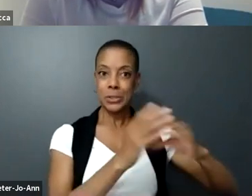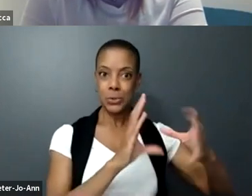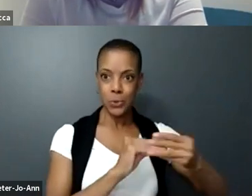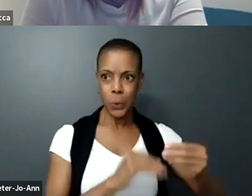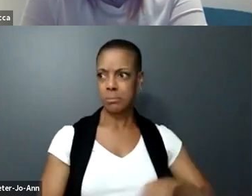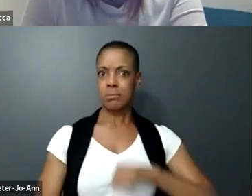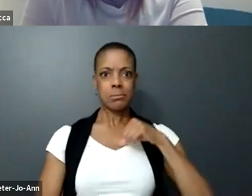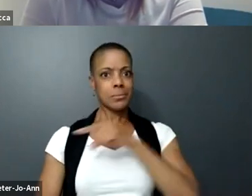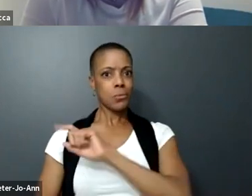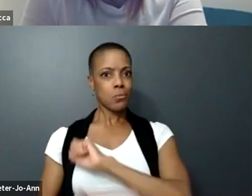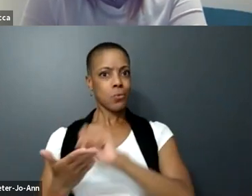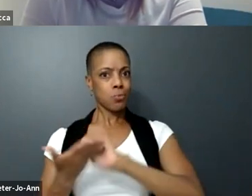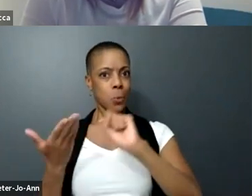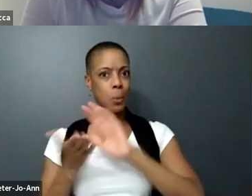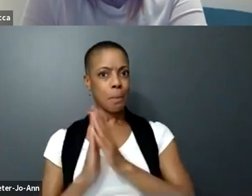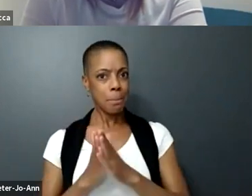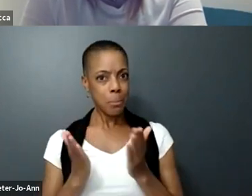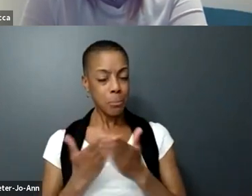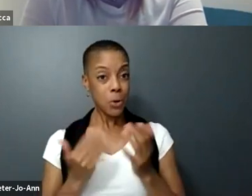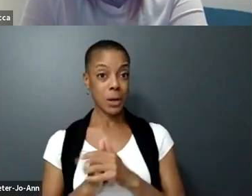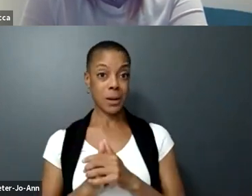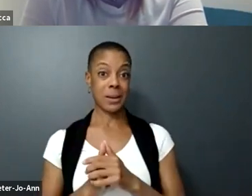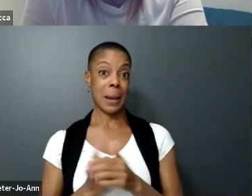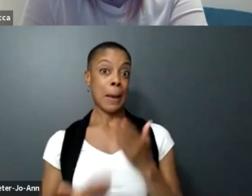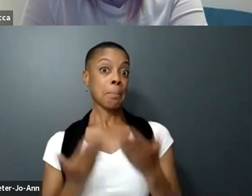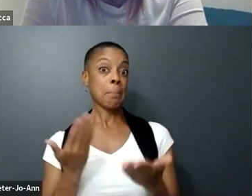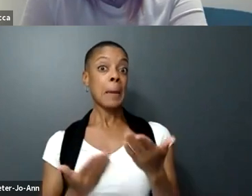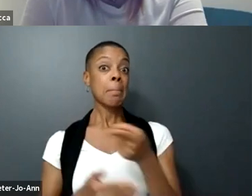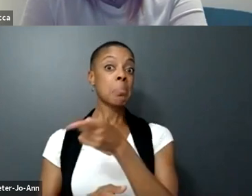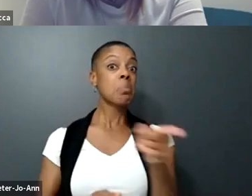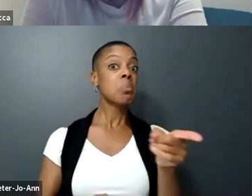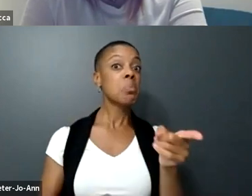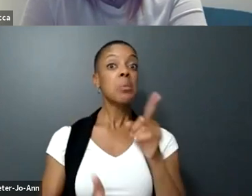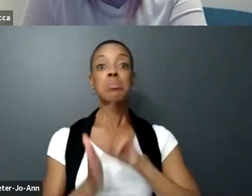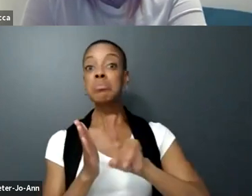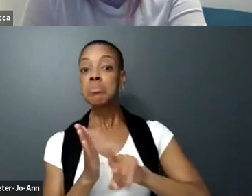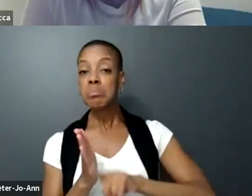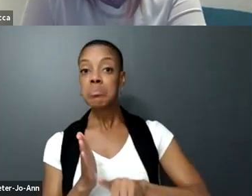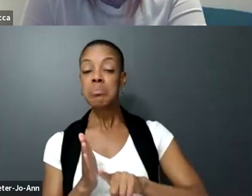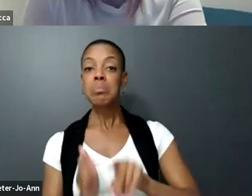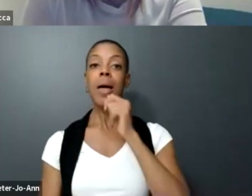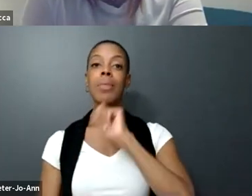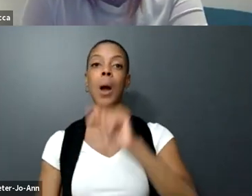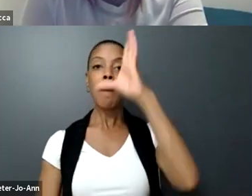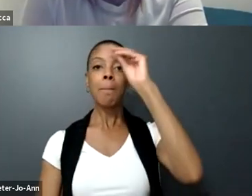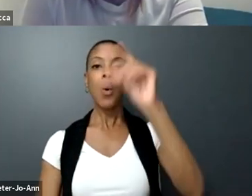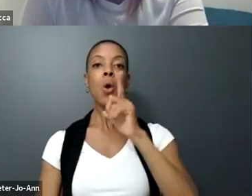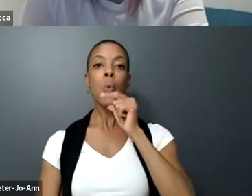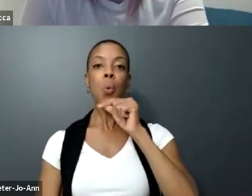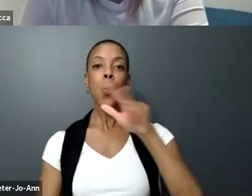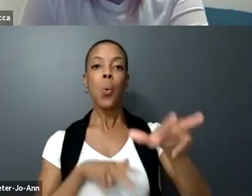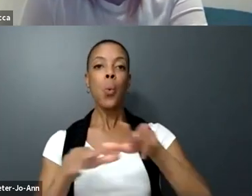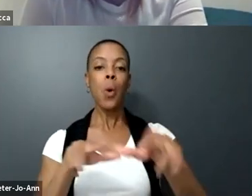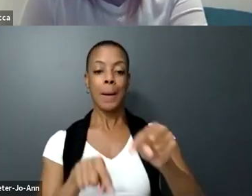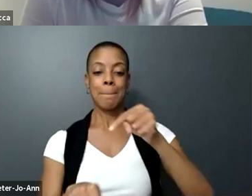and that might be something that the listeners might want to check in on. The Boy Who Walked Backwards by Ben